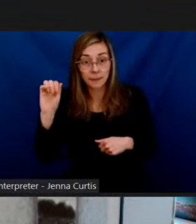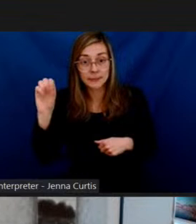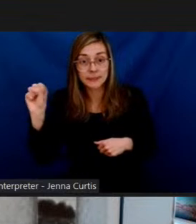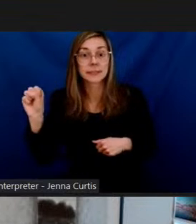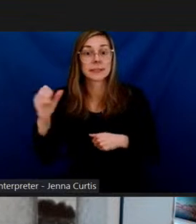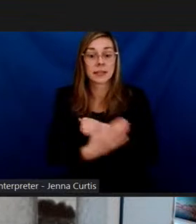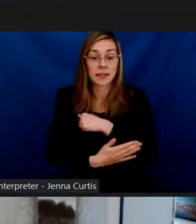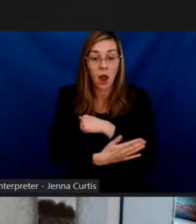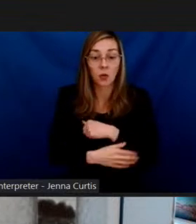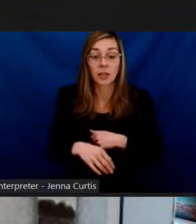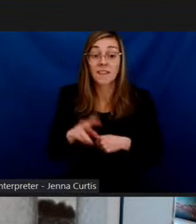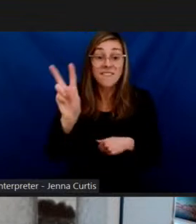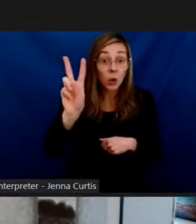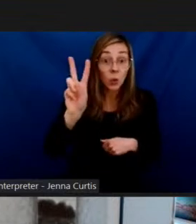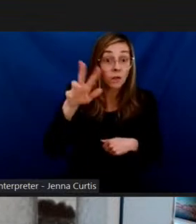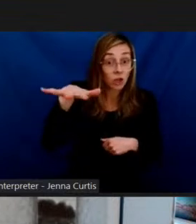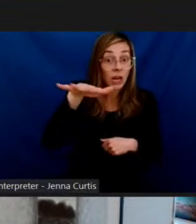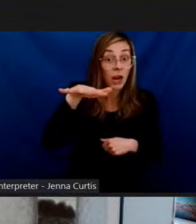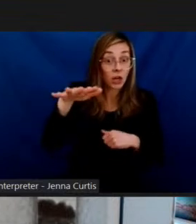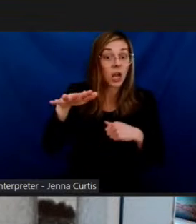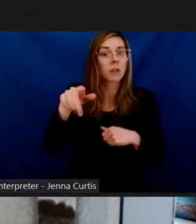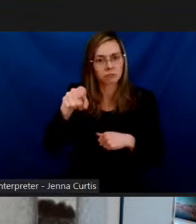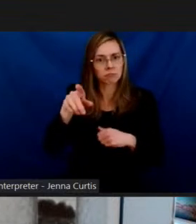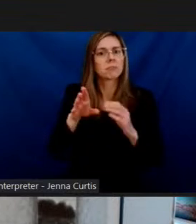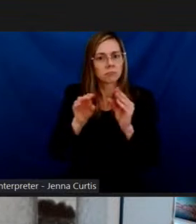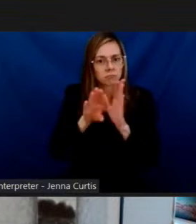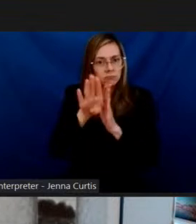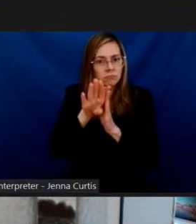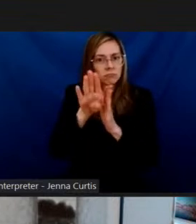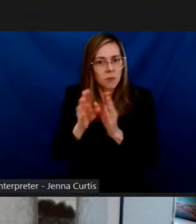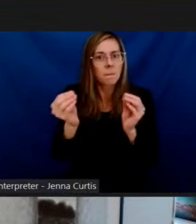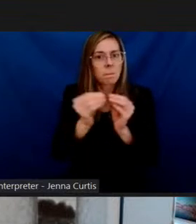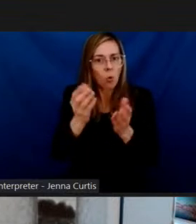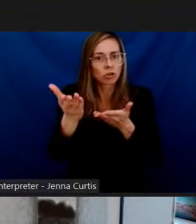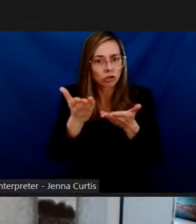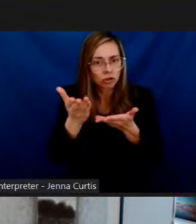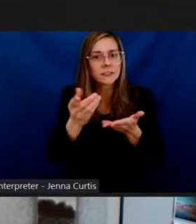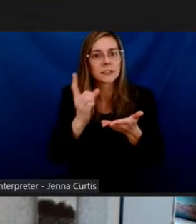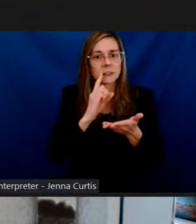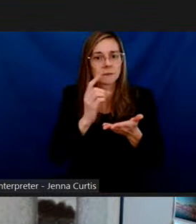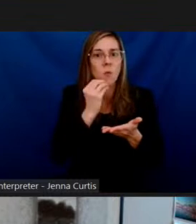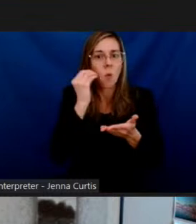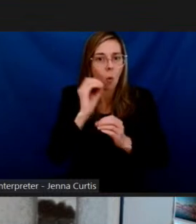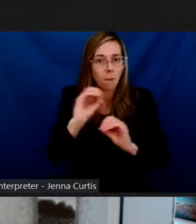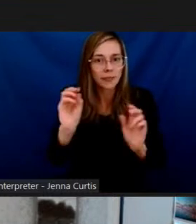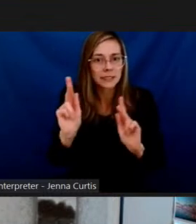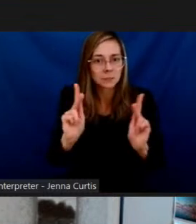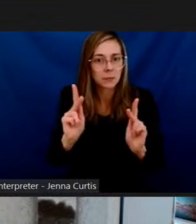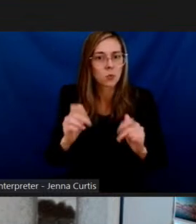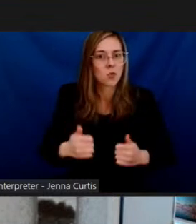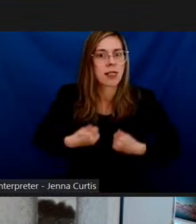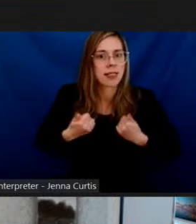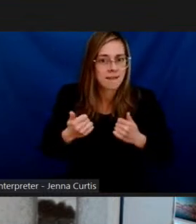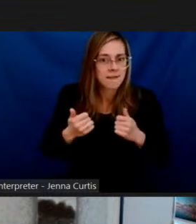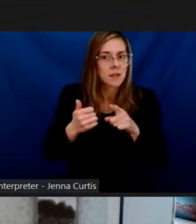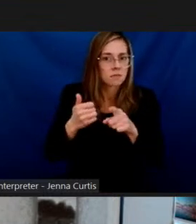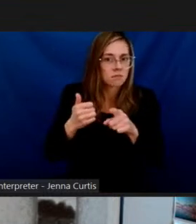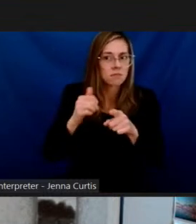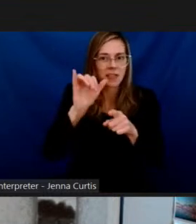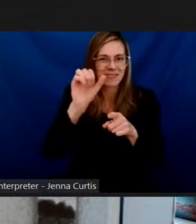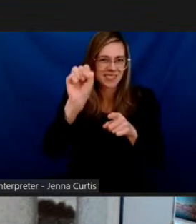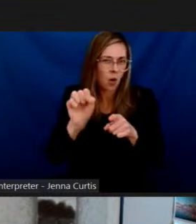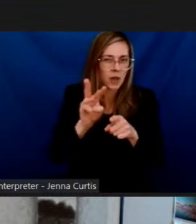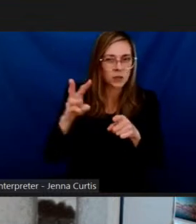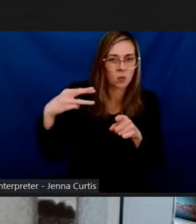homeless services for people who live in Southwest Washington. Ultimately, we don't find a lot of people who have